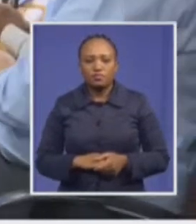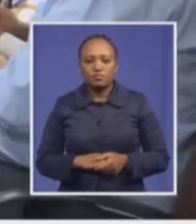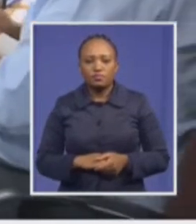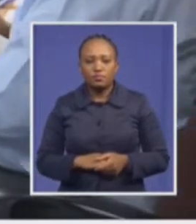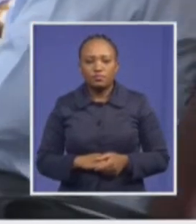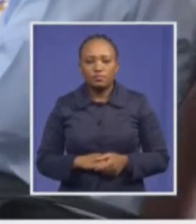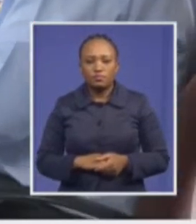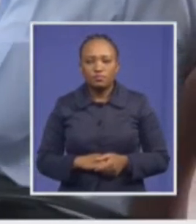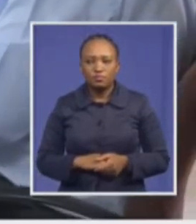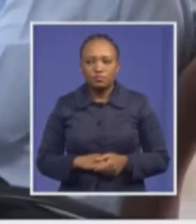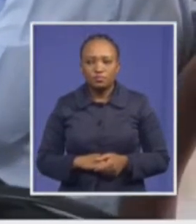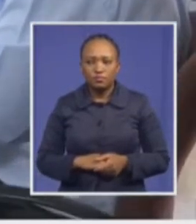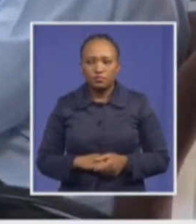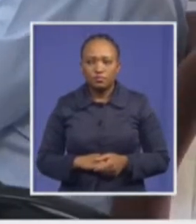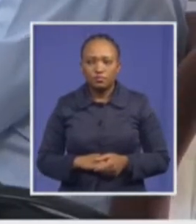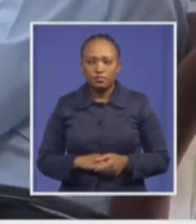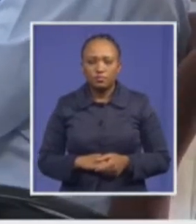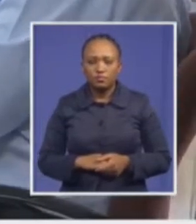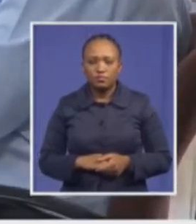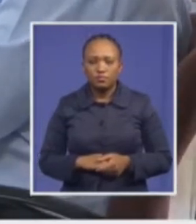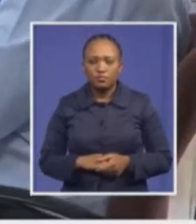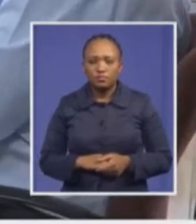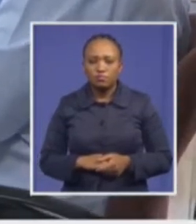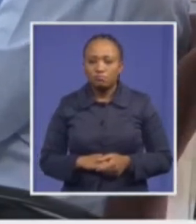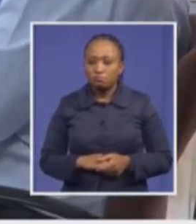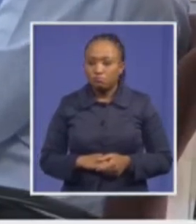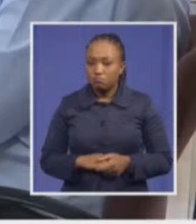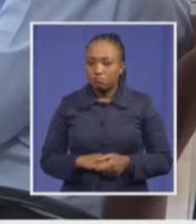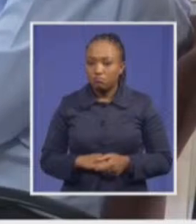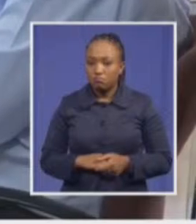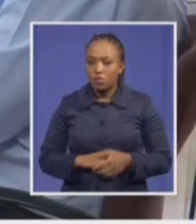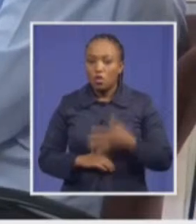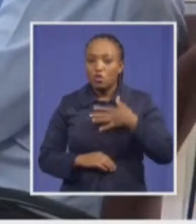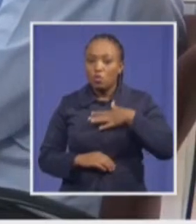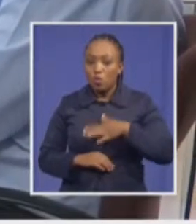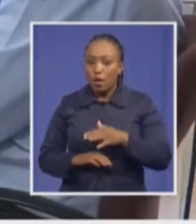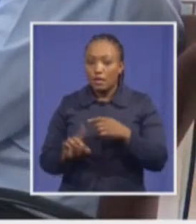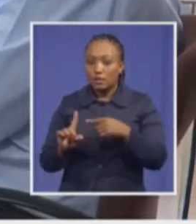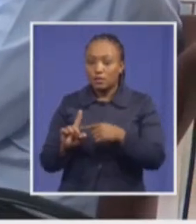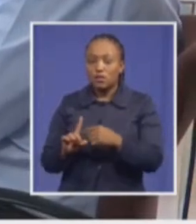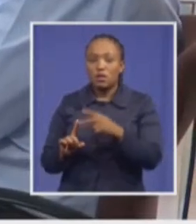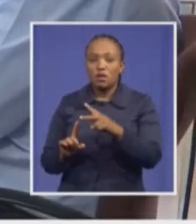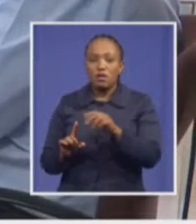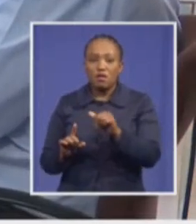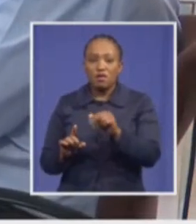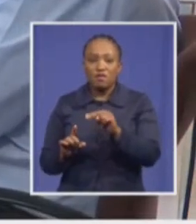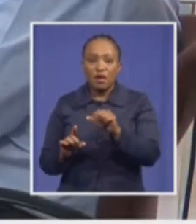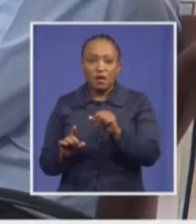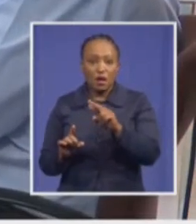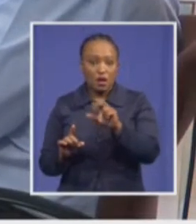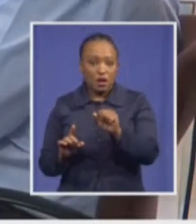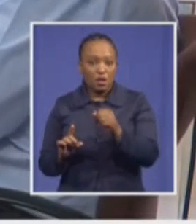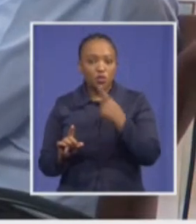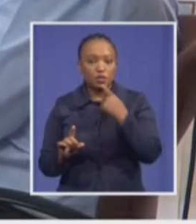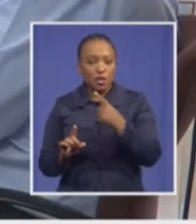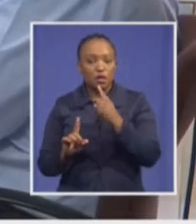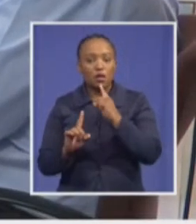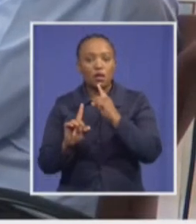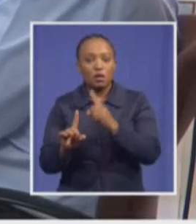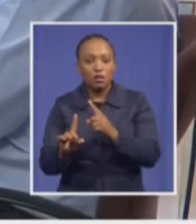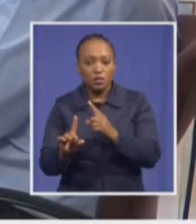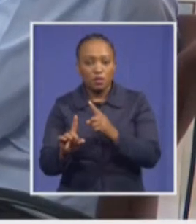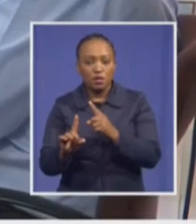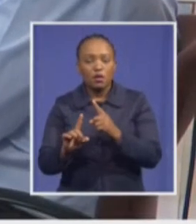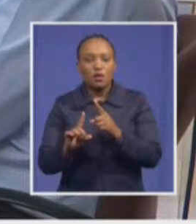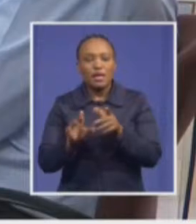Do you want Mr. Banaga? Or unless you got another witness. Yeah, to say why is why the explanation is not satisfactory. Yes, who's